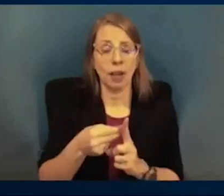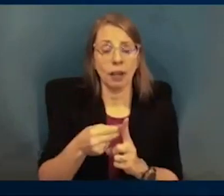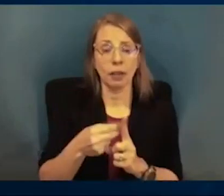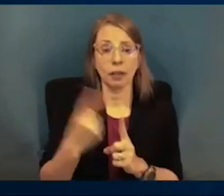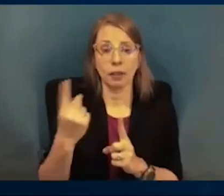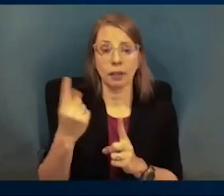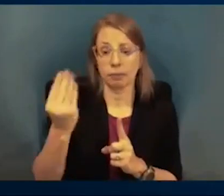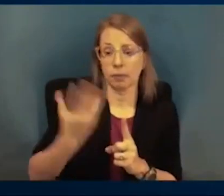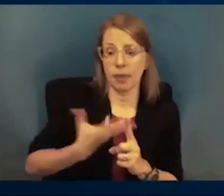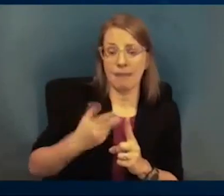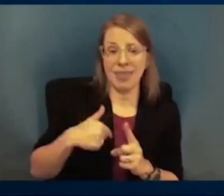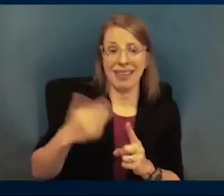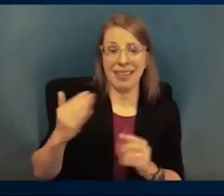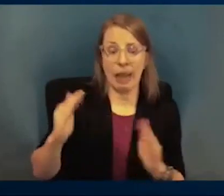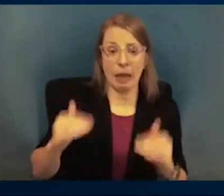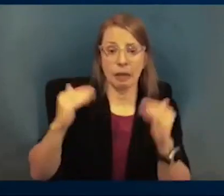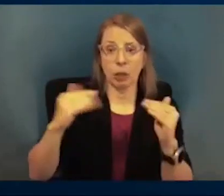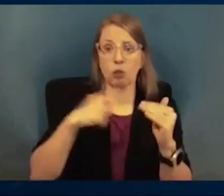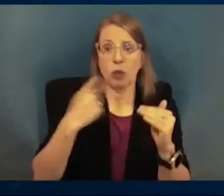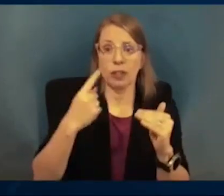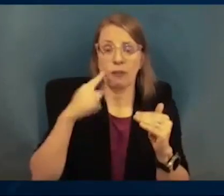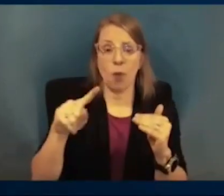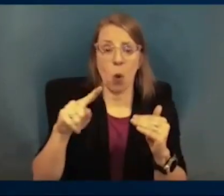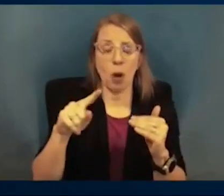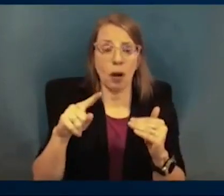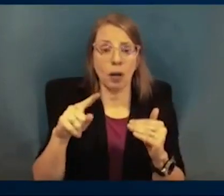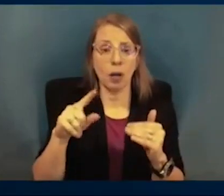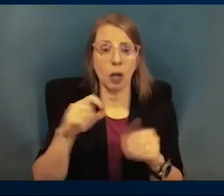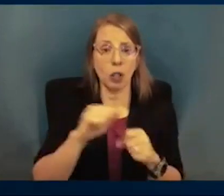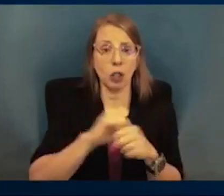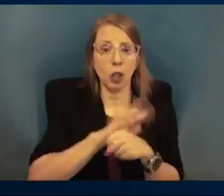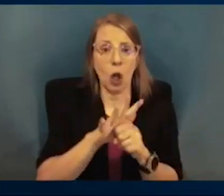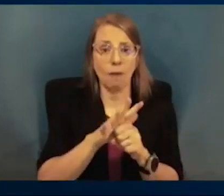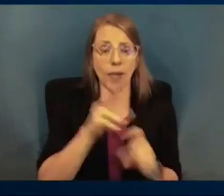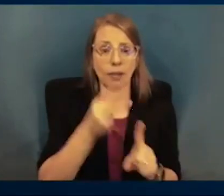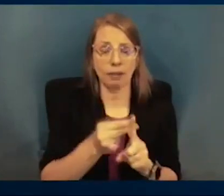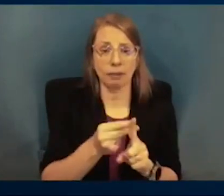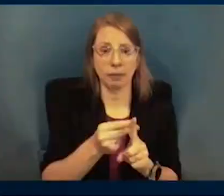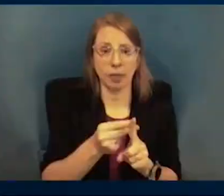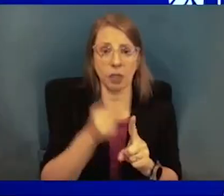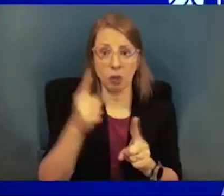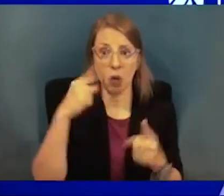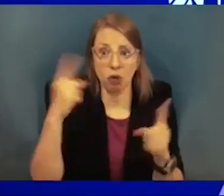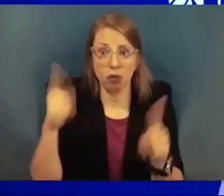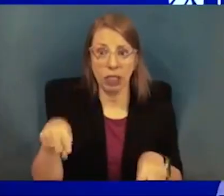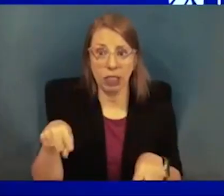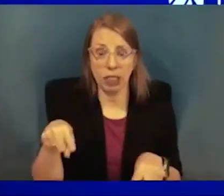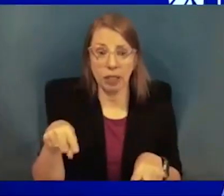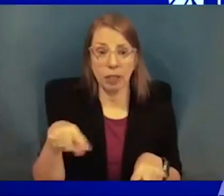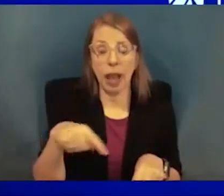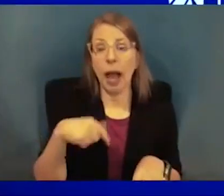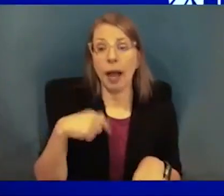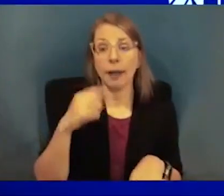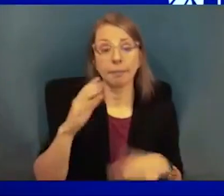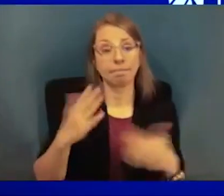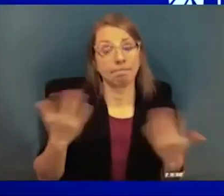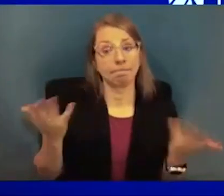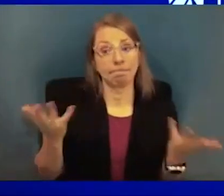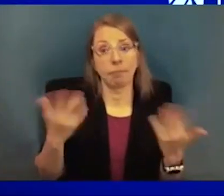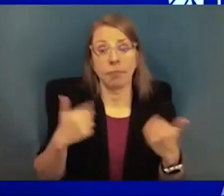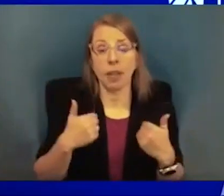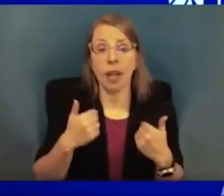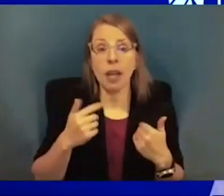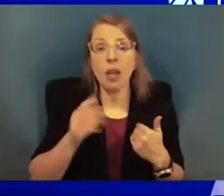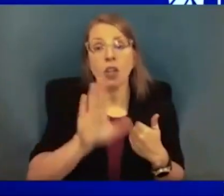high risk for reaction to the COVID vaccine. Do you agree? What are your thoughts? You know, I don't, but again, we're talking about your individual